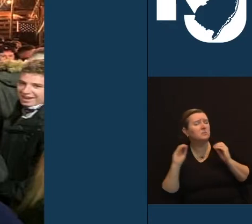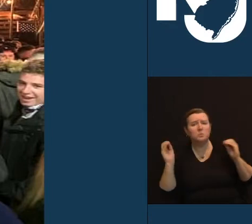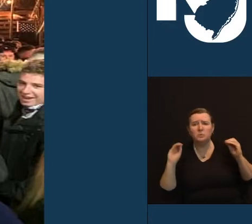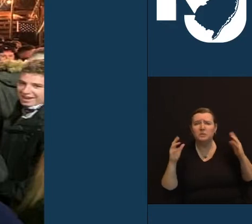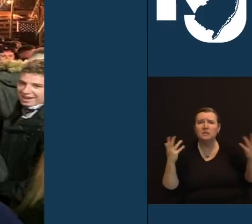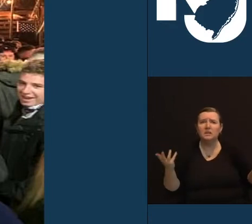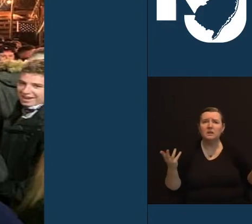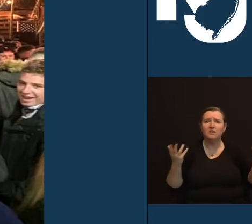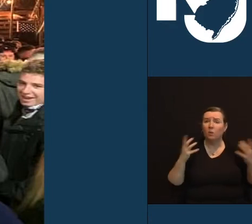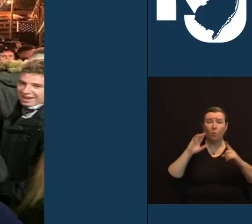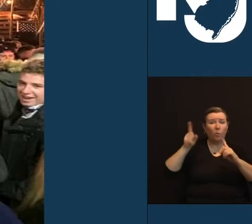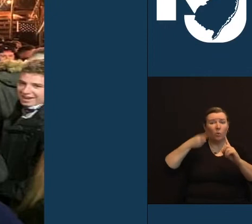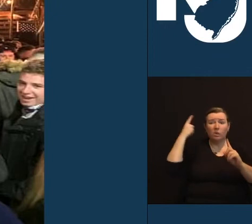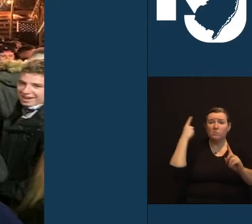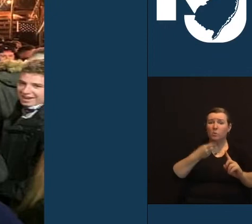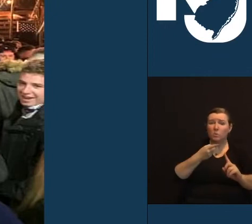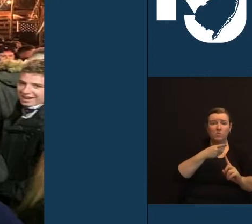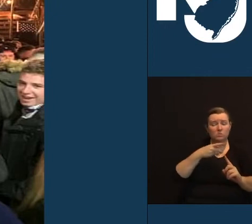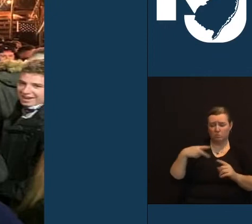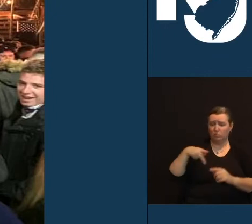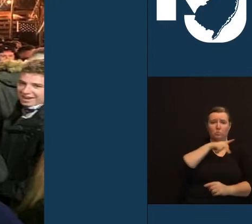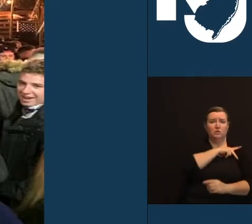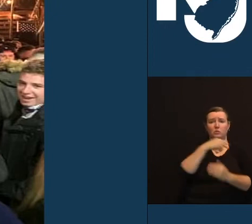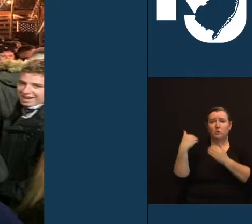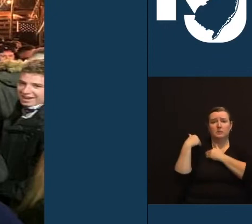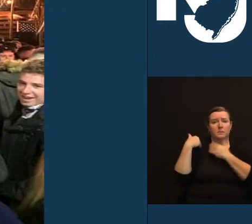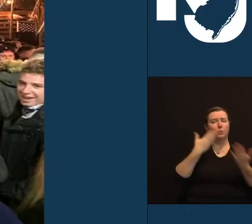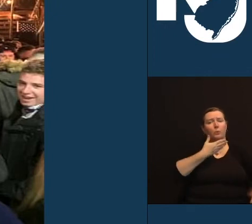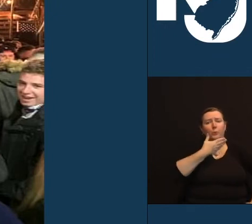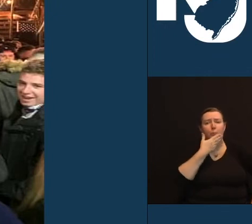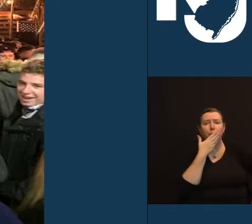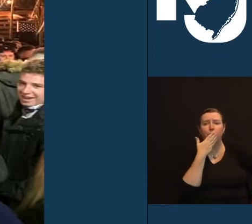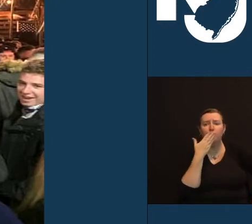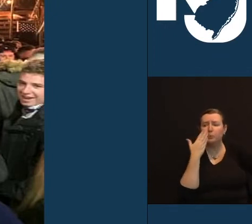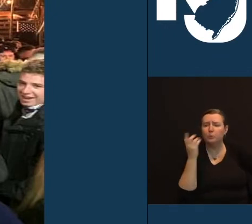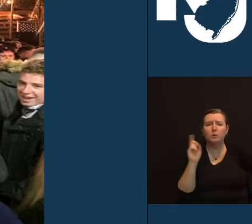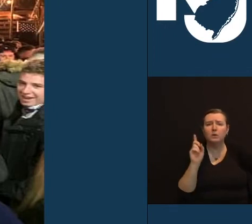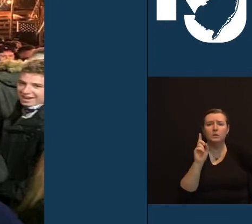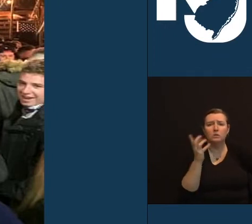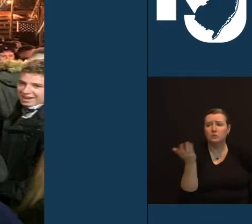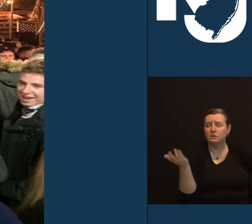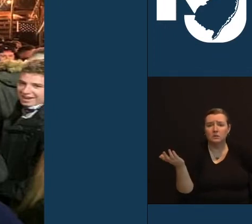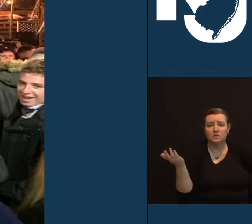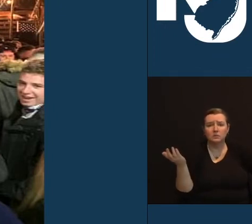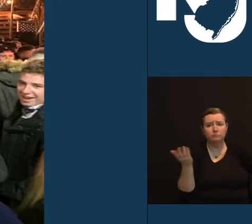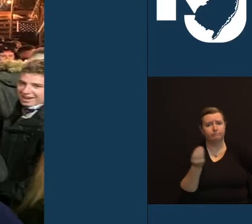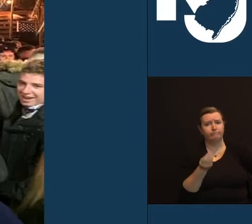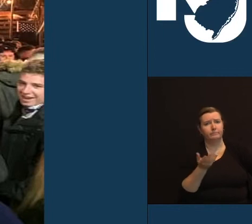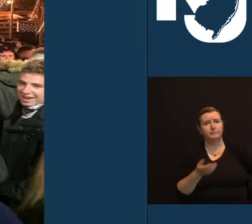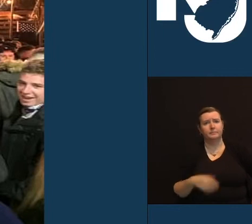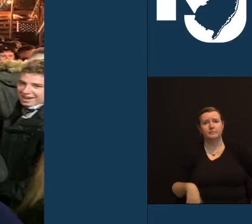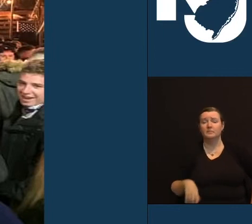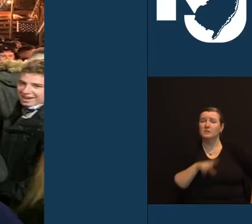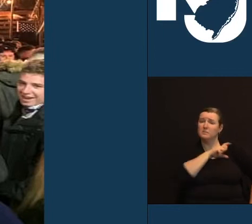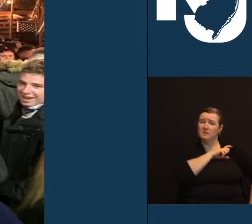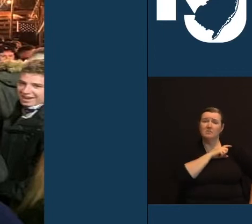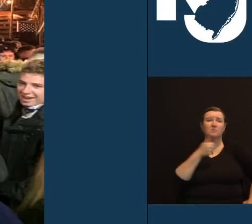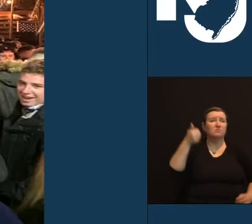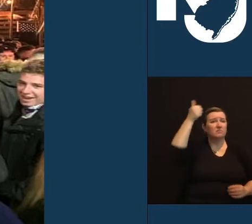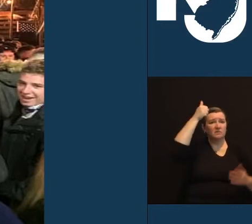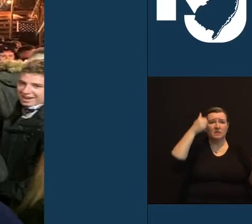personal responsibility is completely absent. The police chief, to his credit, also said, Pat, that this happened not